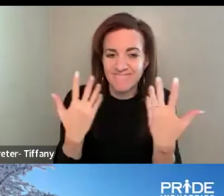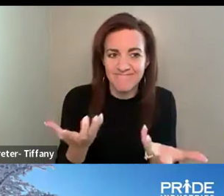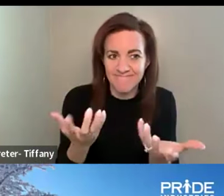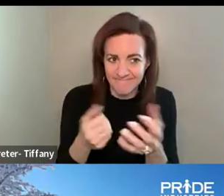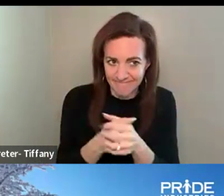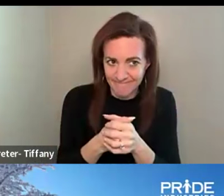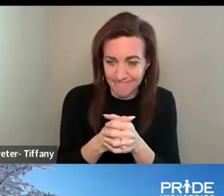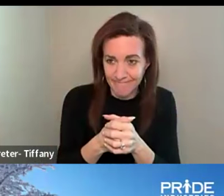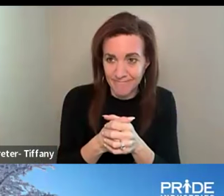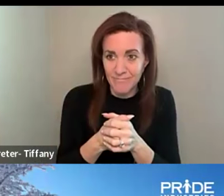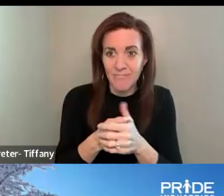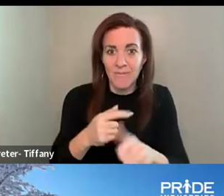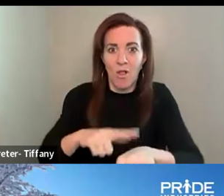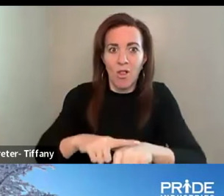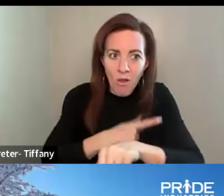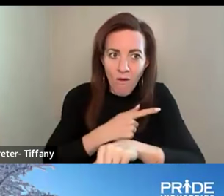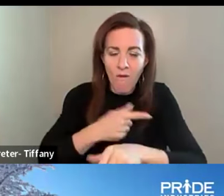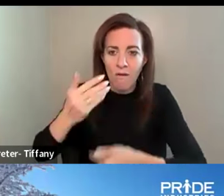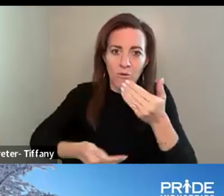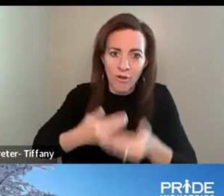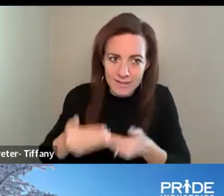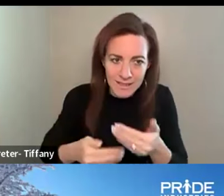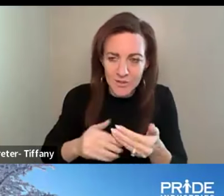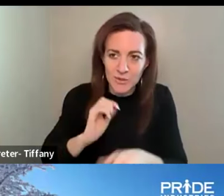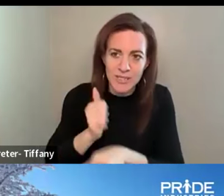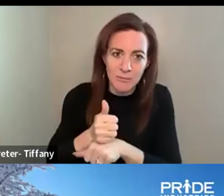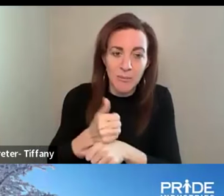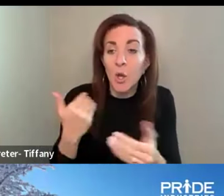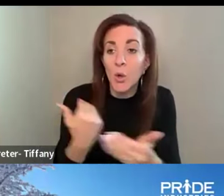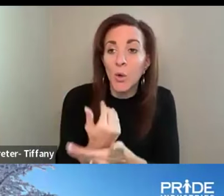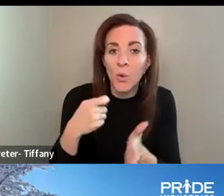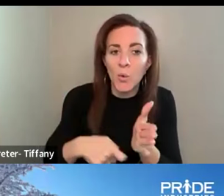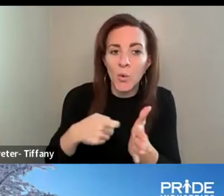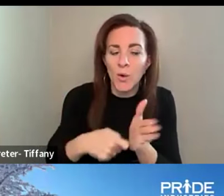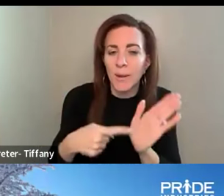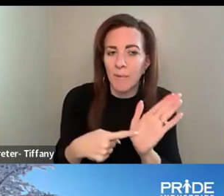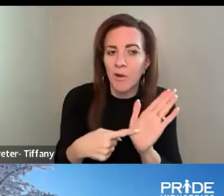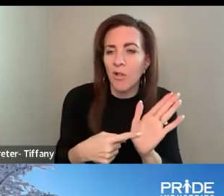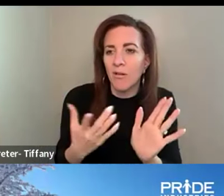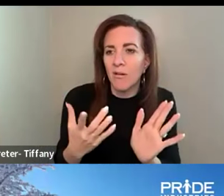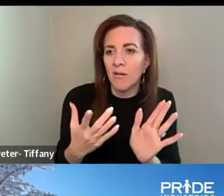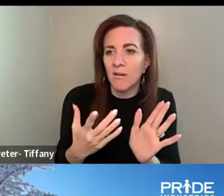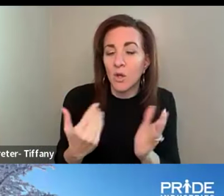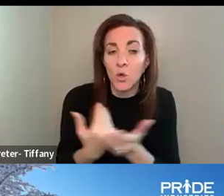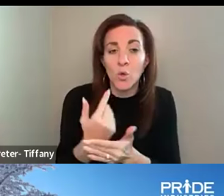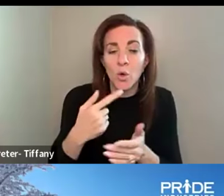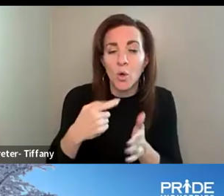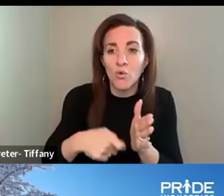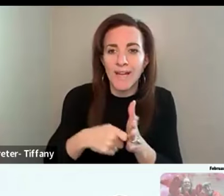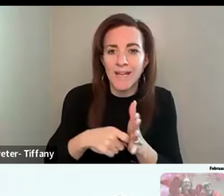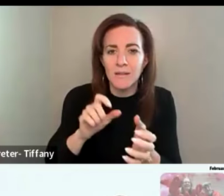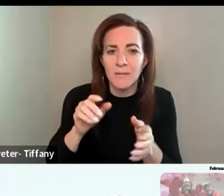it's really long into this process to implement a new rate model, new rate